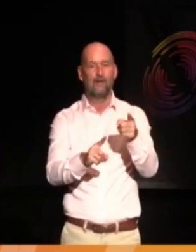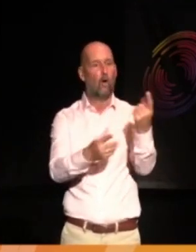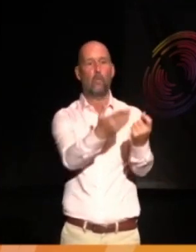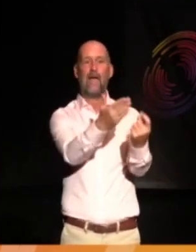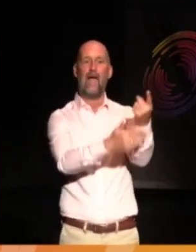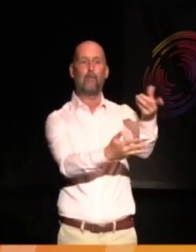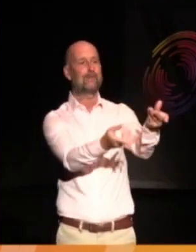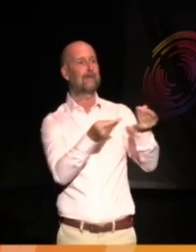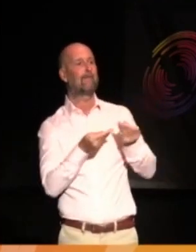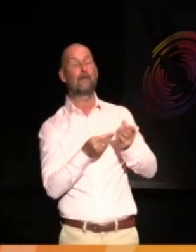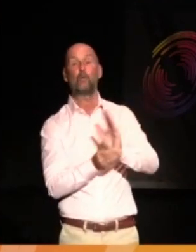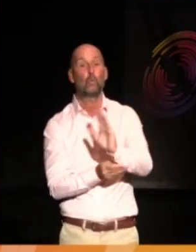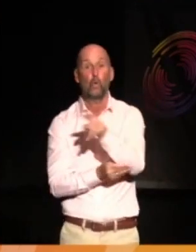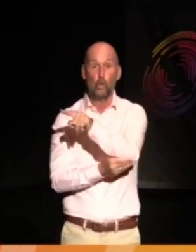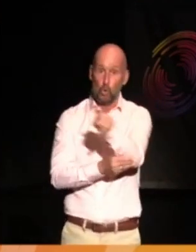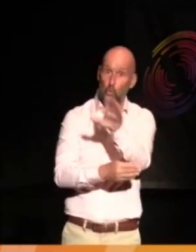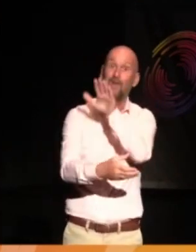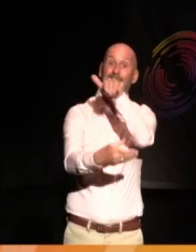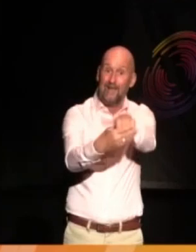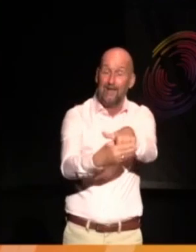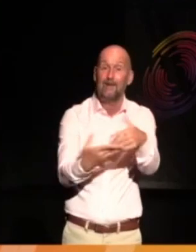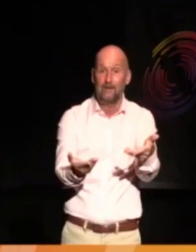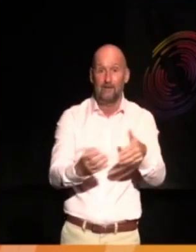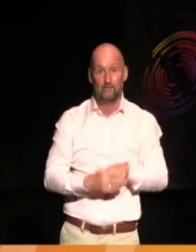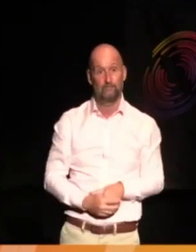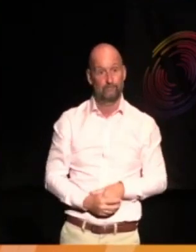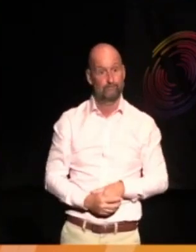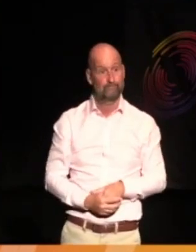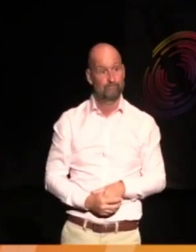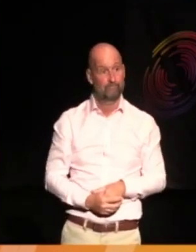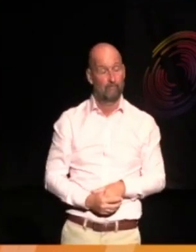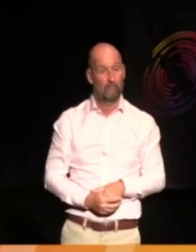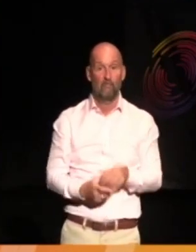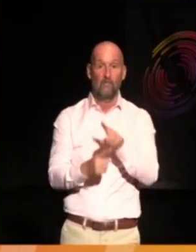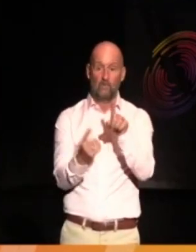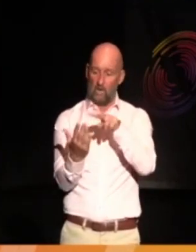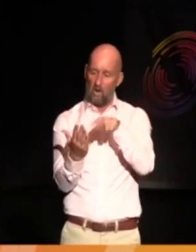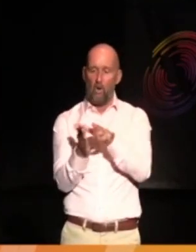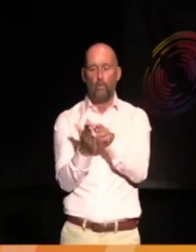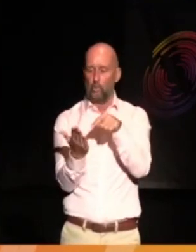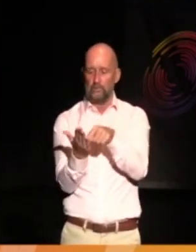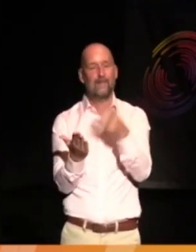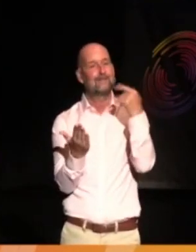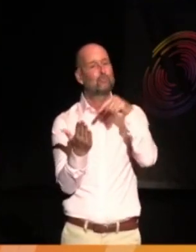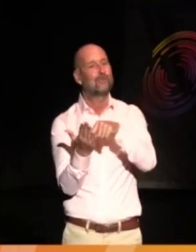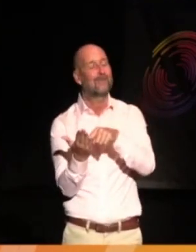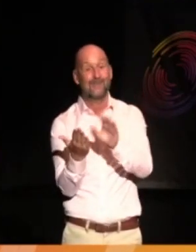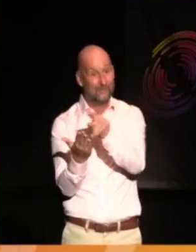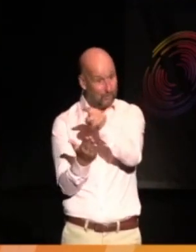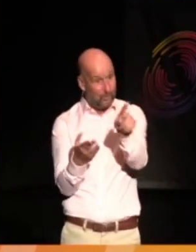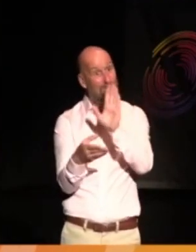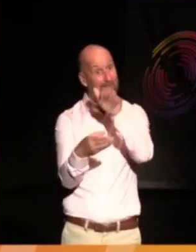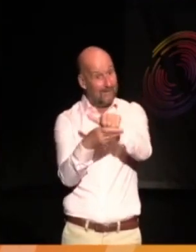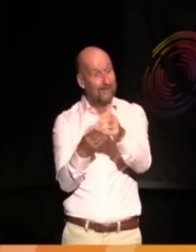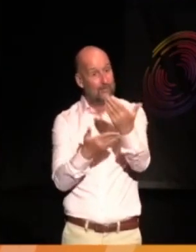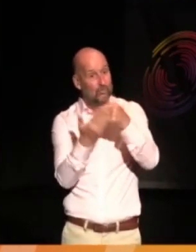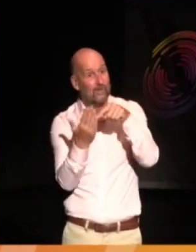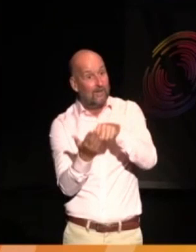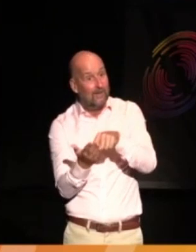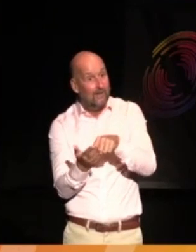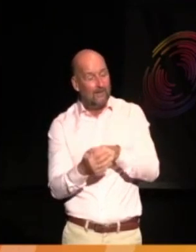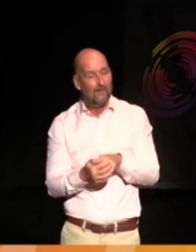happens to you and that you read about in books. You know, in the school we're at,